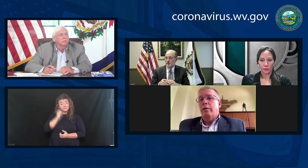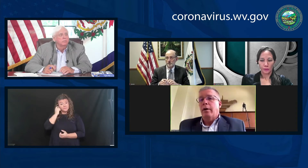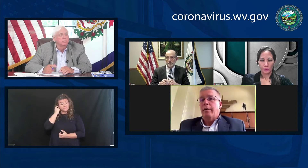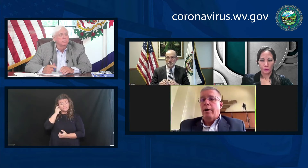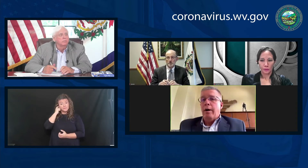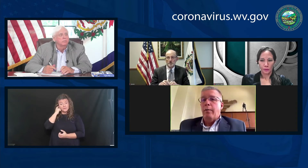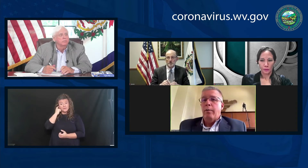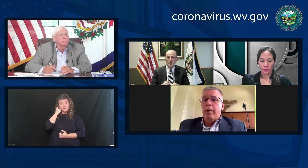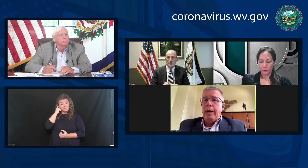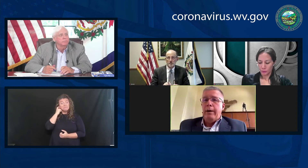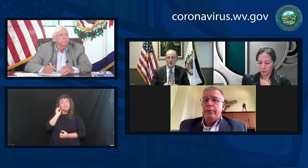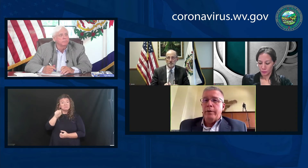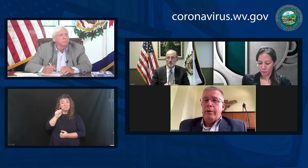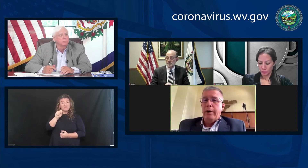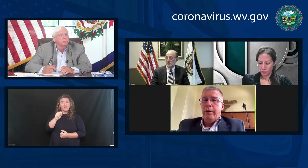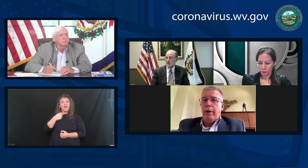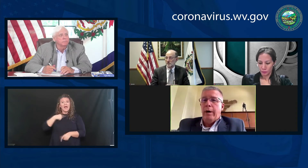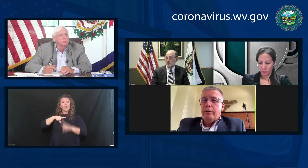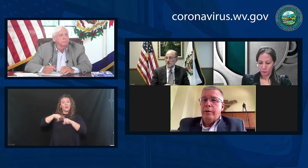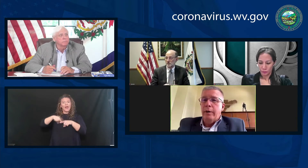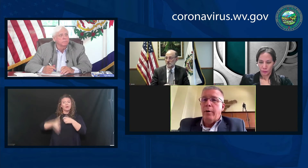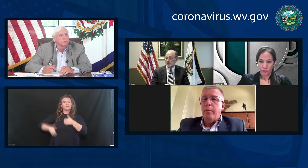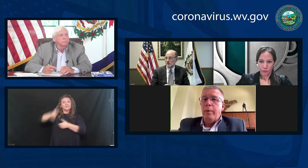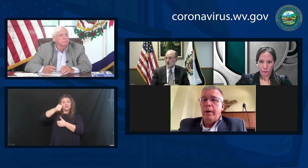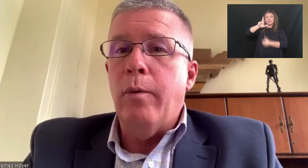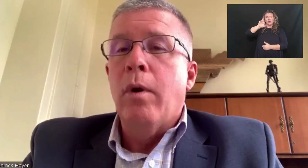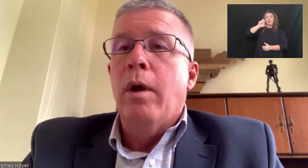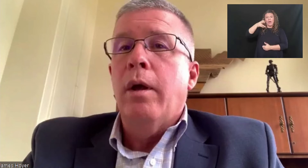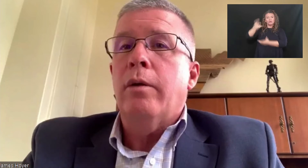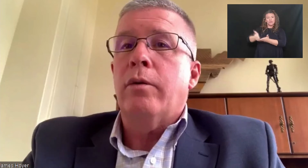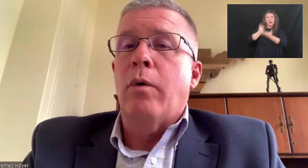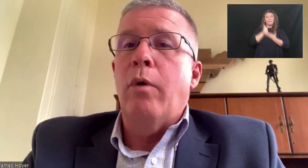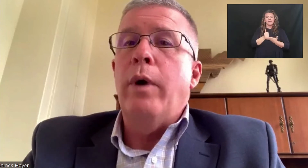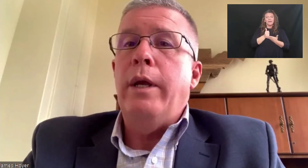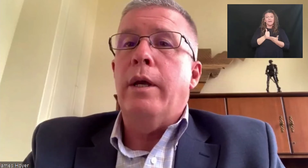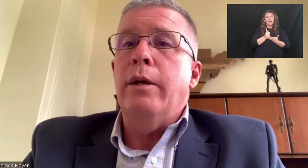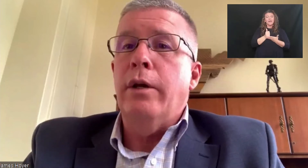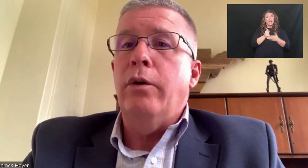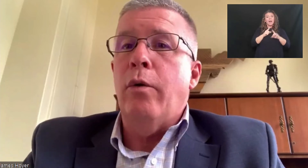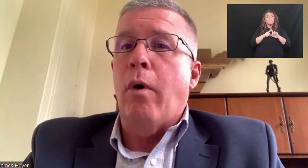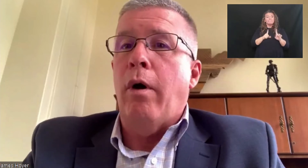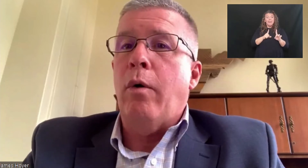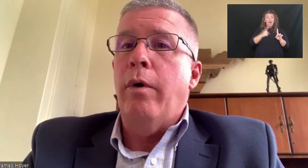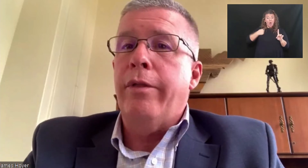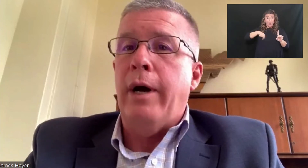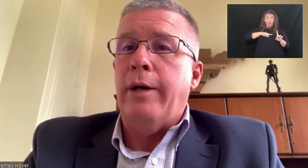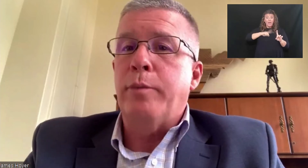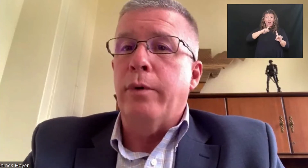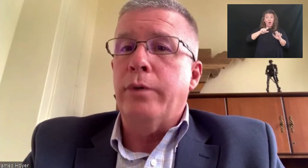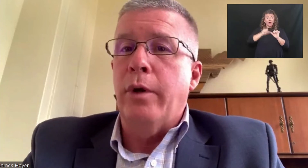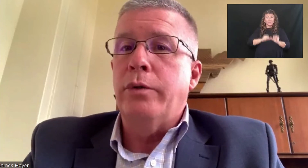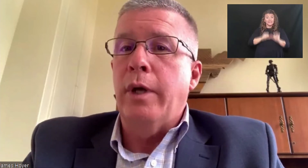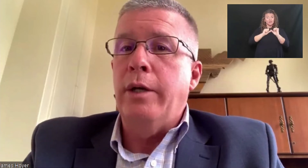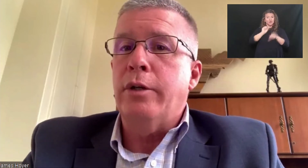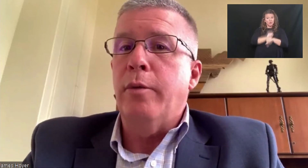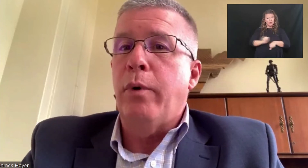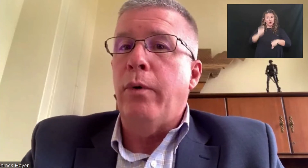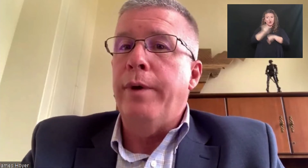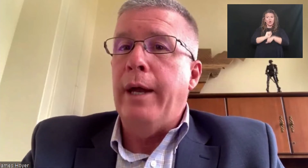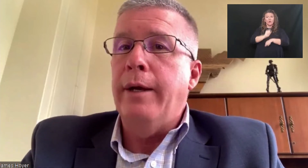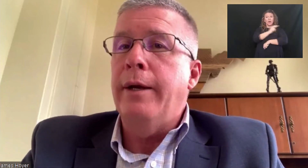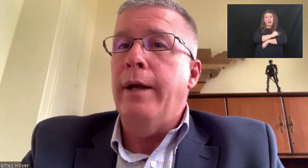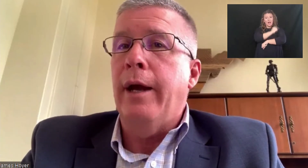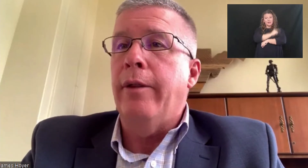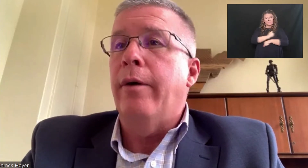Yes, sir, Governor. I'll rely on Secretary Crouch to help. Tori, we continue to work with the Hospital Association to